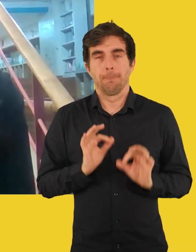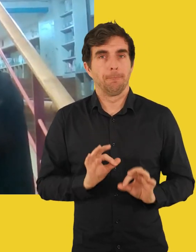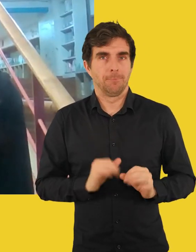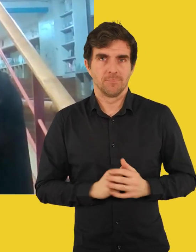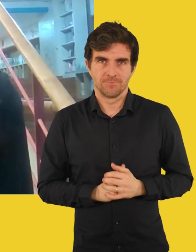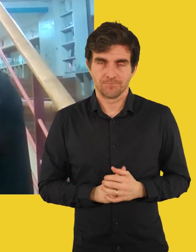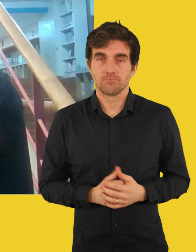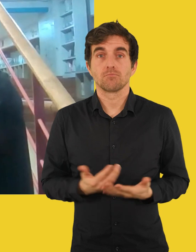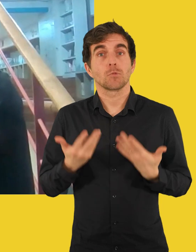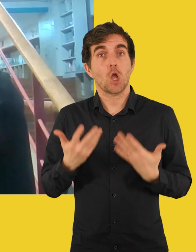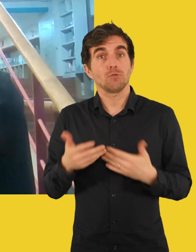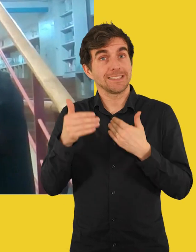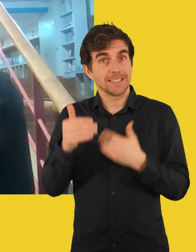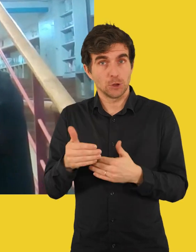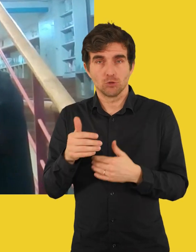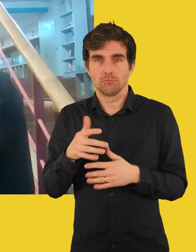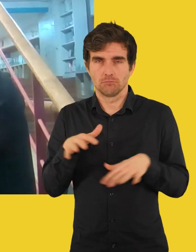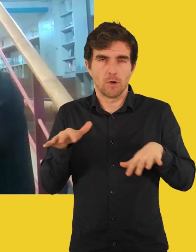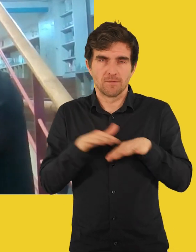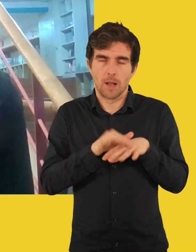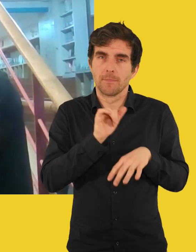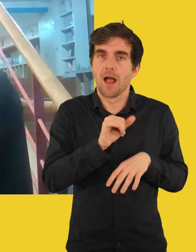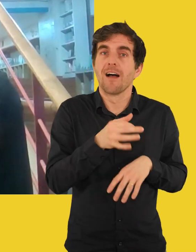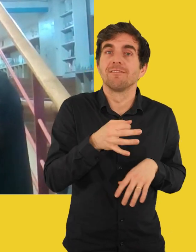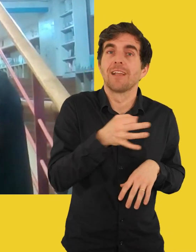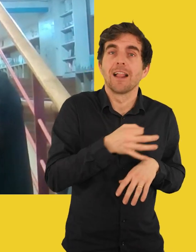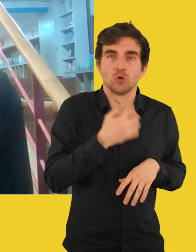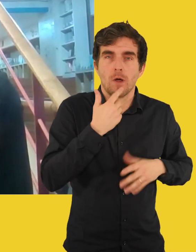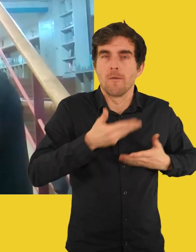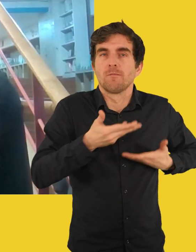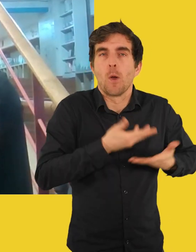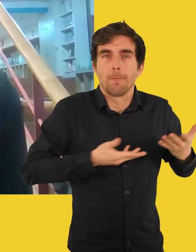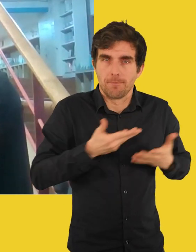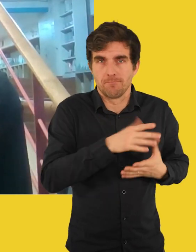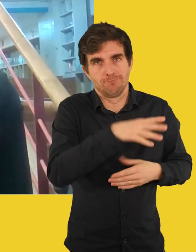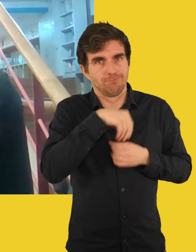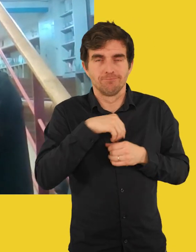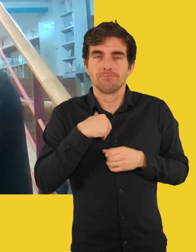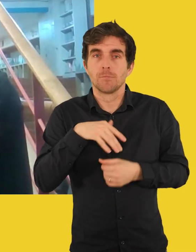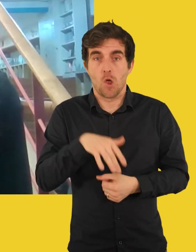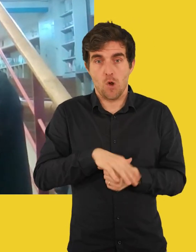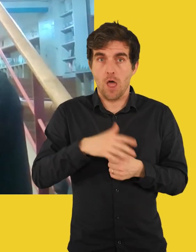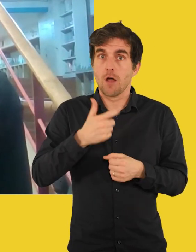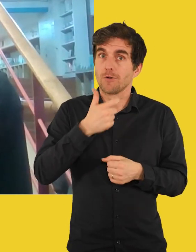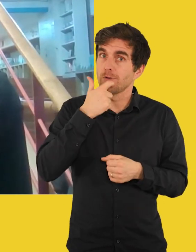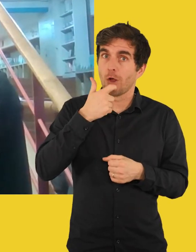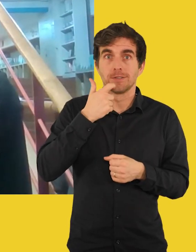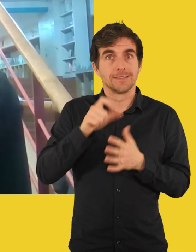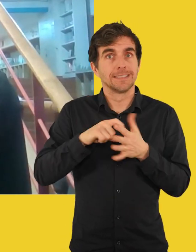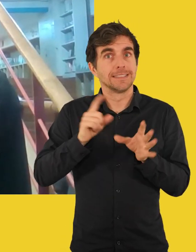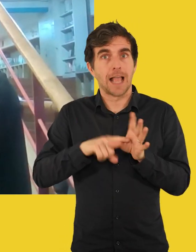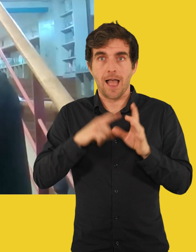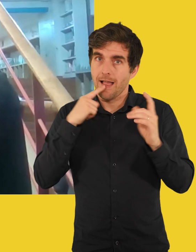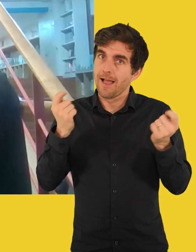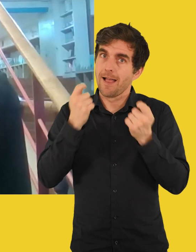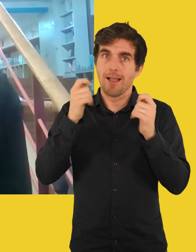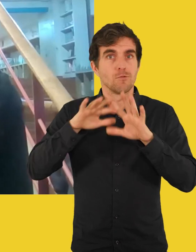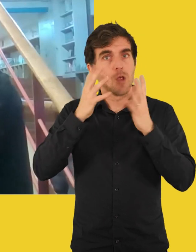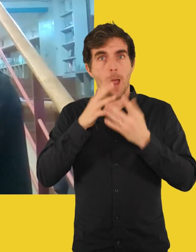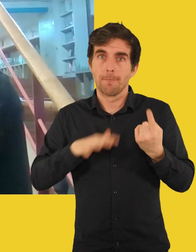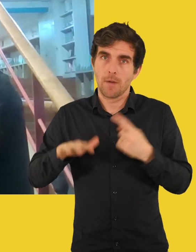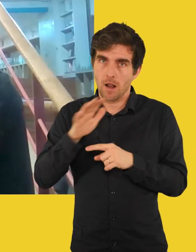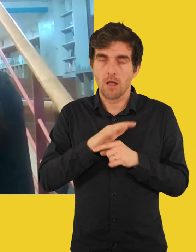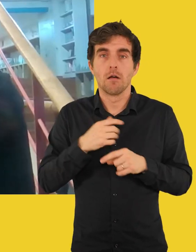really exciting time as the current session overlaps with the Village Forum as part of the local Global Doughnut Day